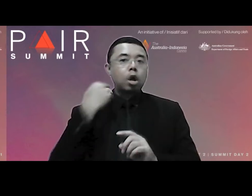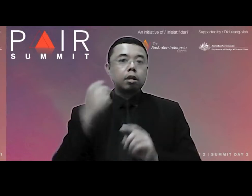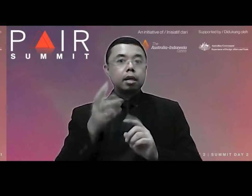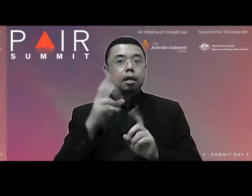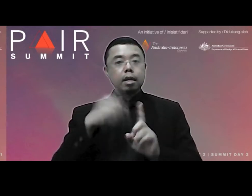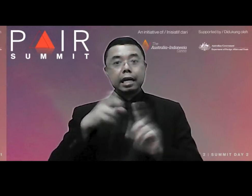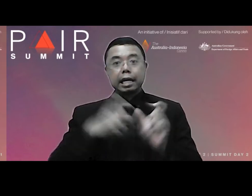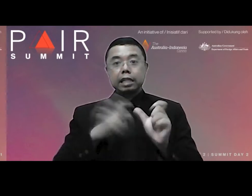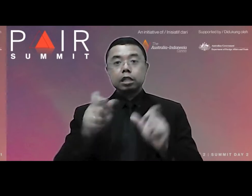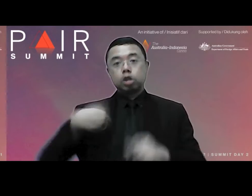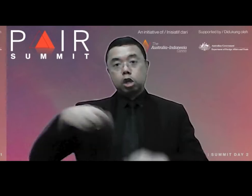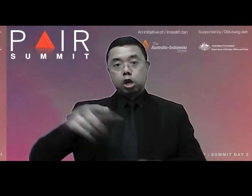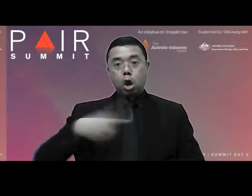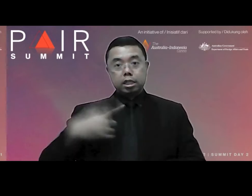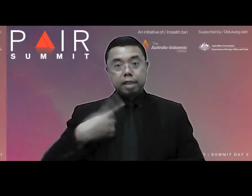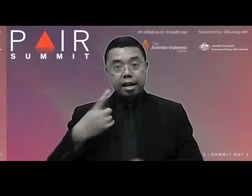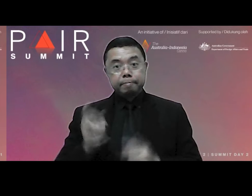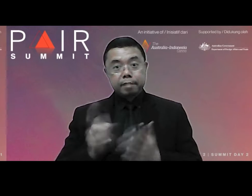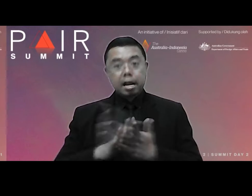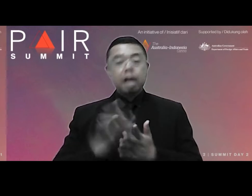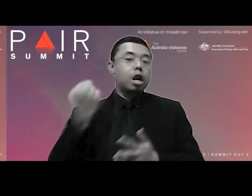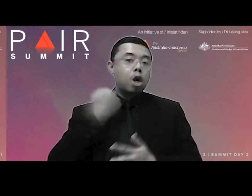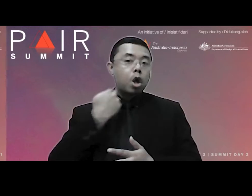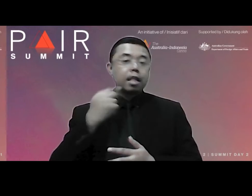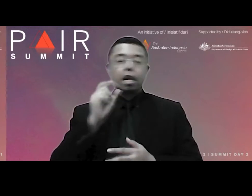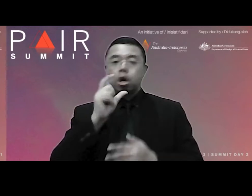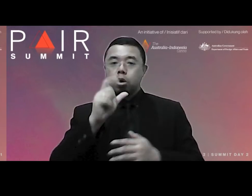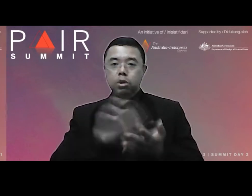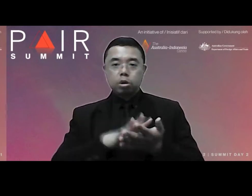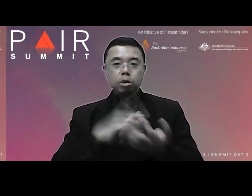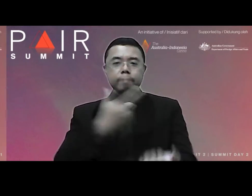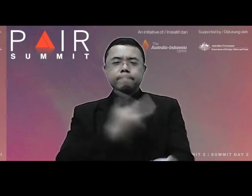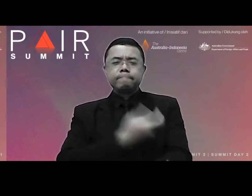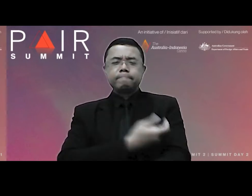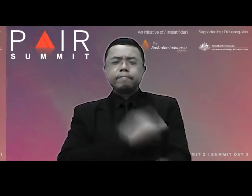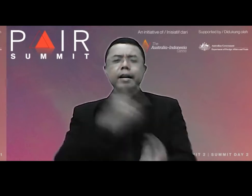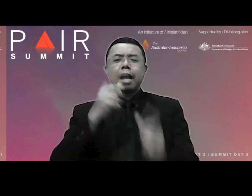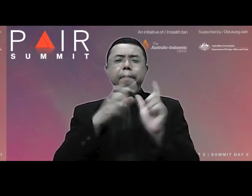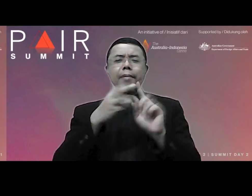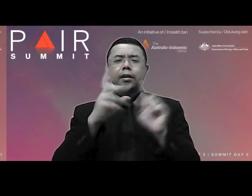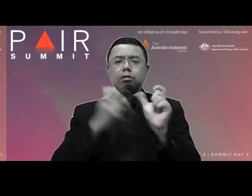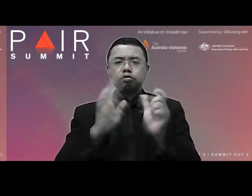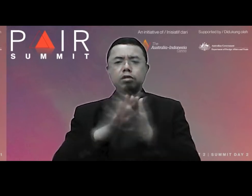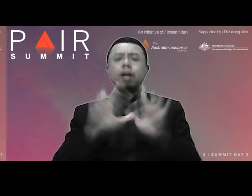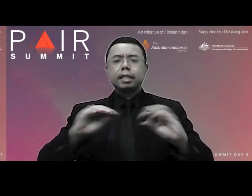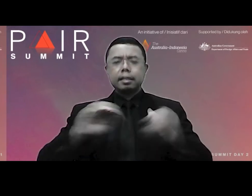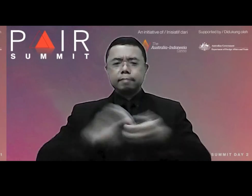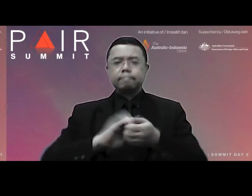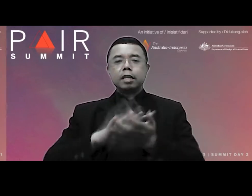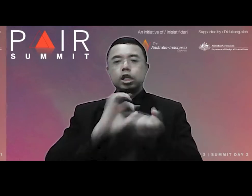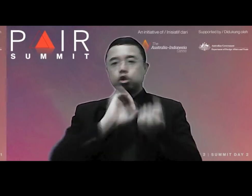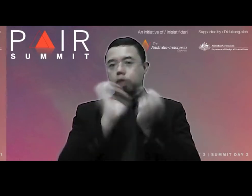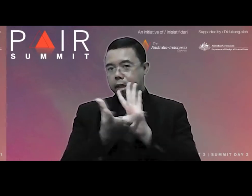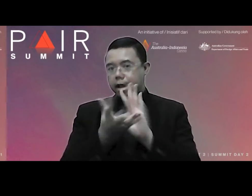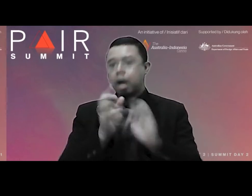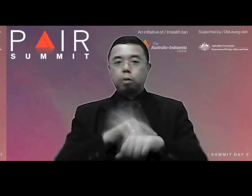Airlangga, and he also works at a local hospital in Surabaya. During COVID-19, he also worked